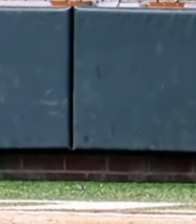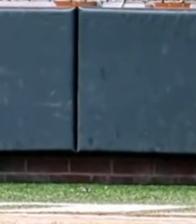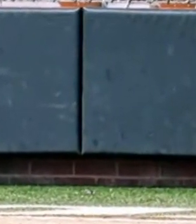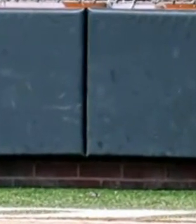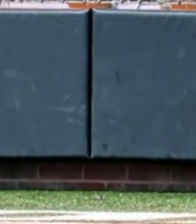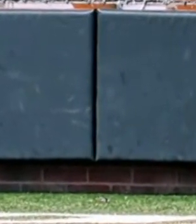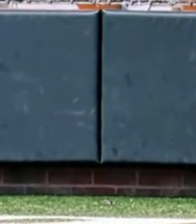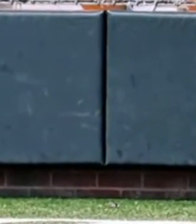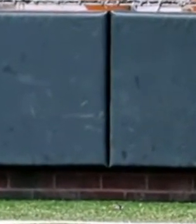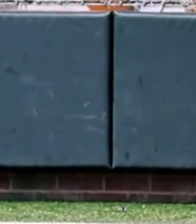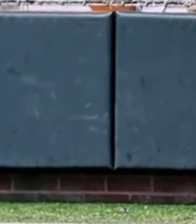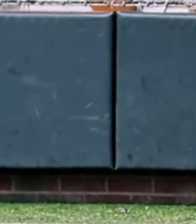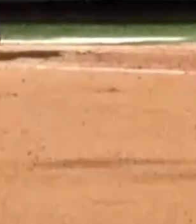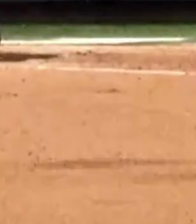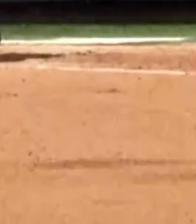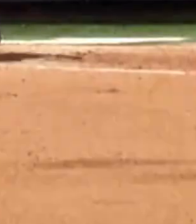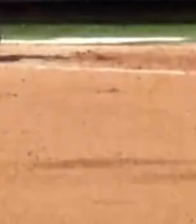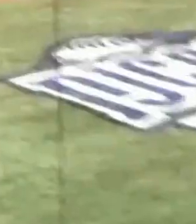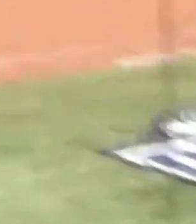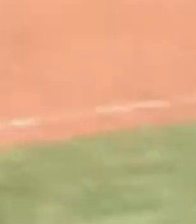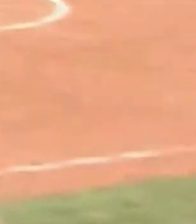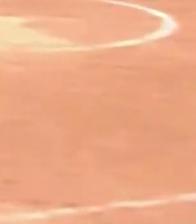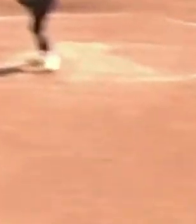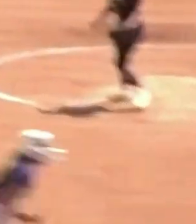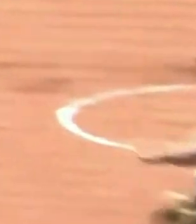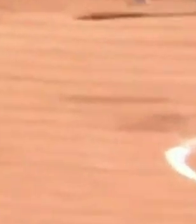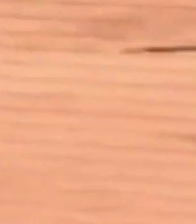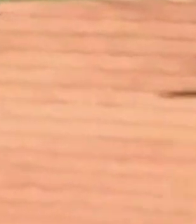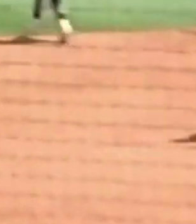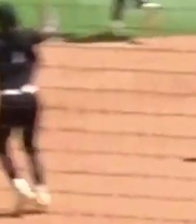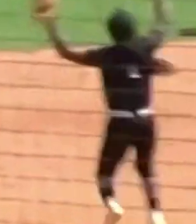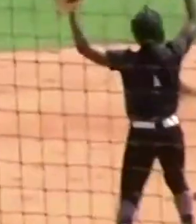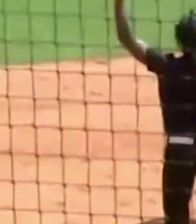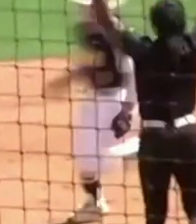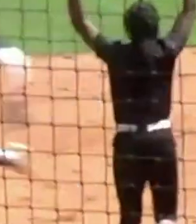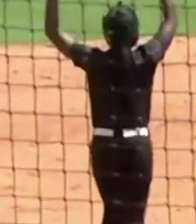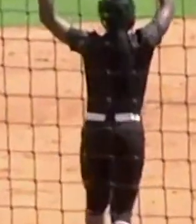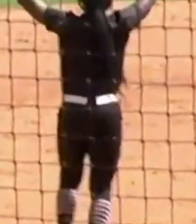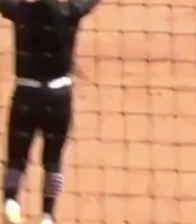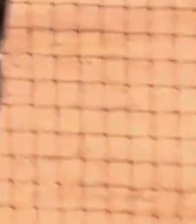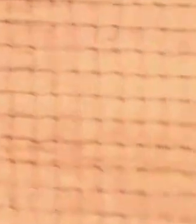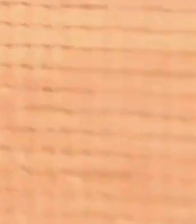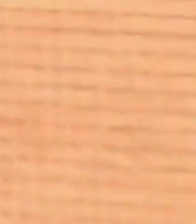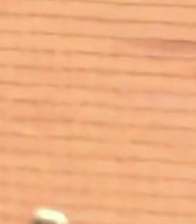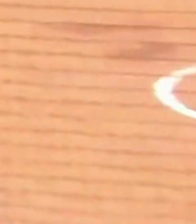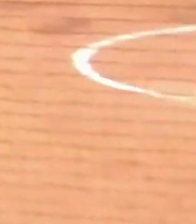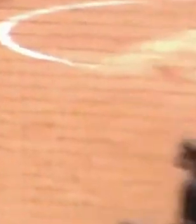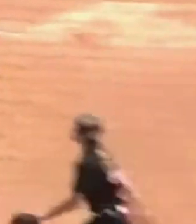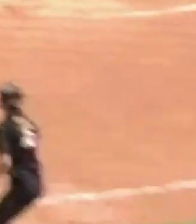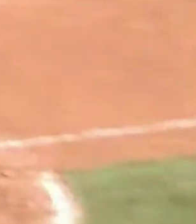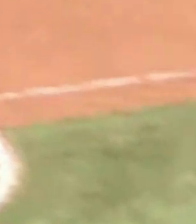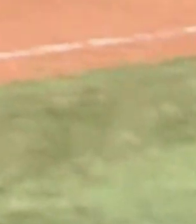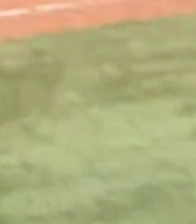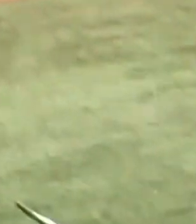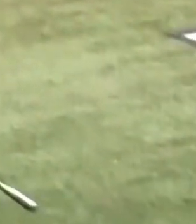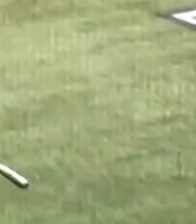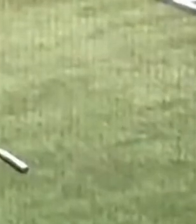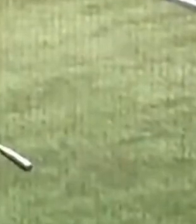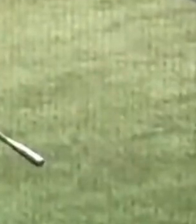INDEPENDENT shit hustling. Chasing dreams since I was 14 with the 4-track bustin'. Halfway across that city with the